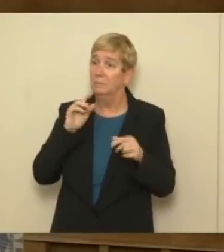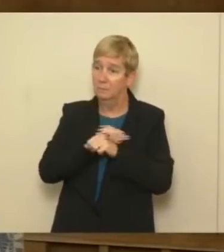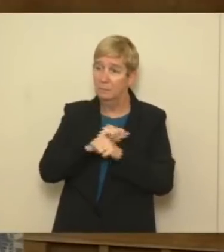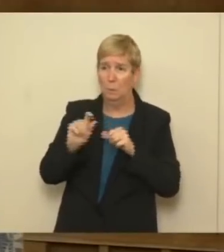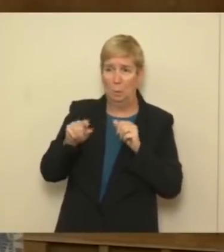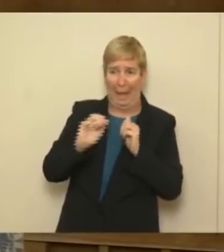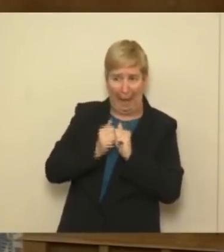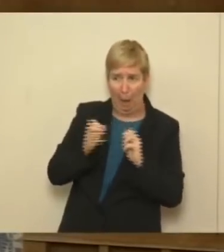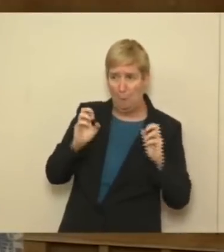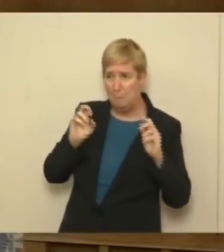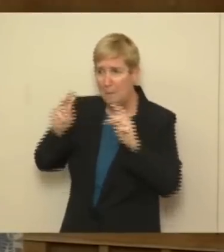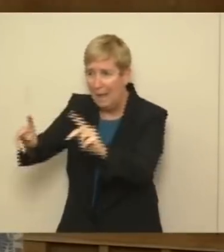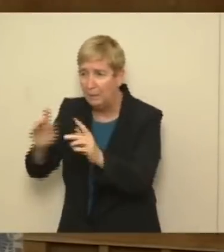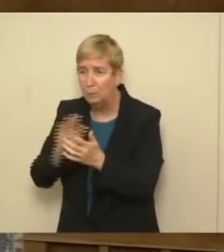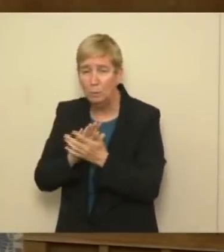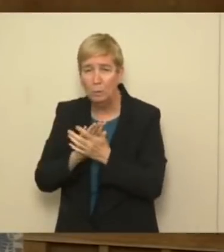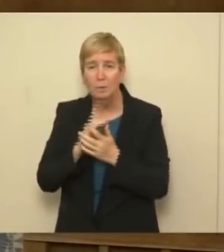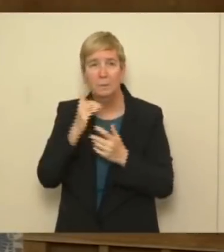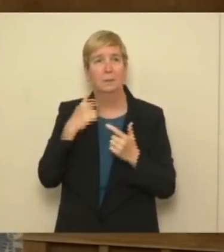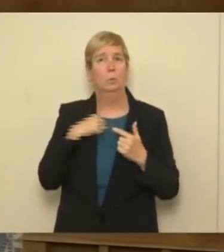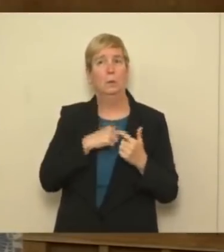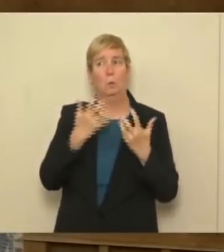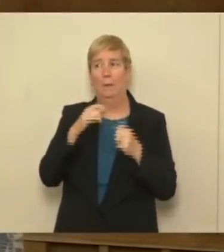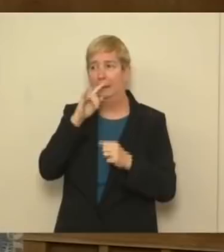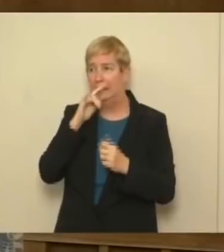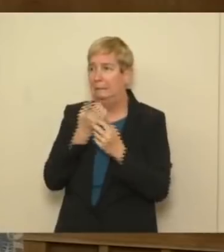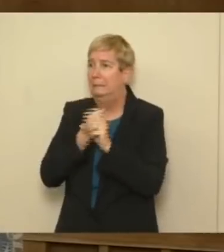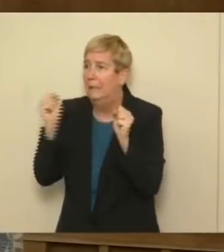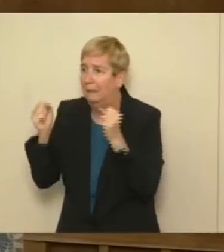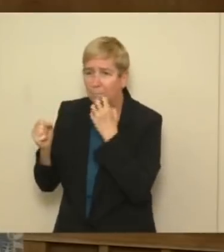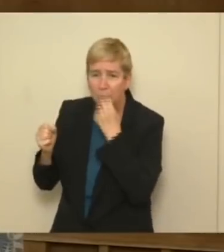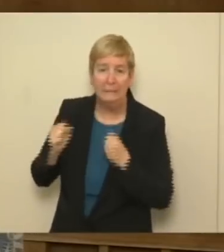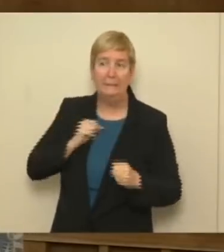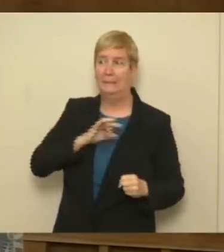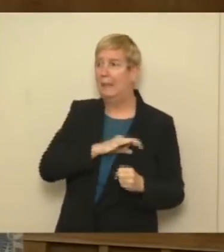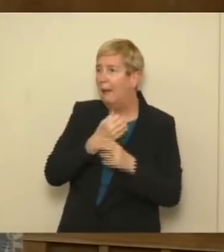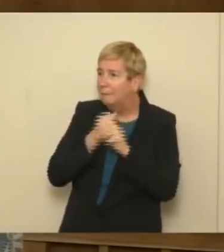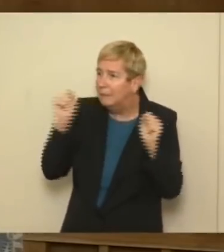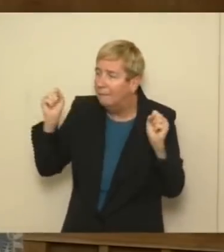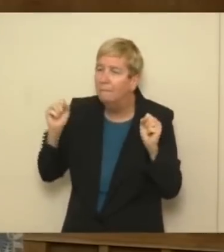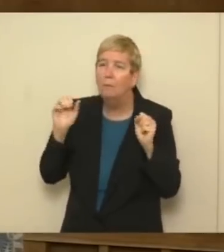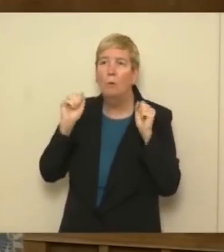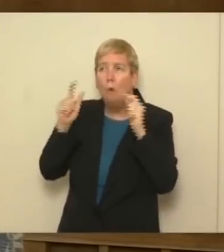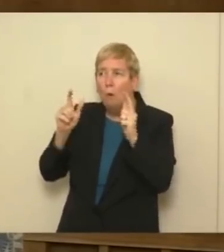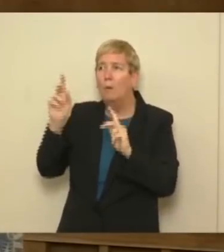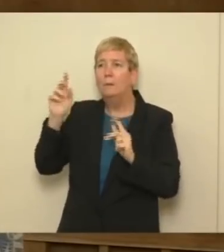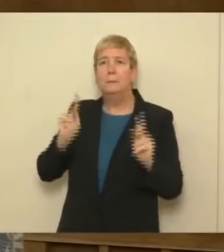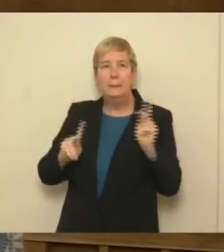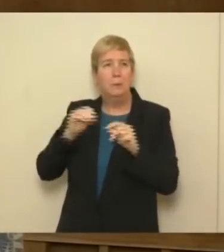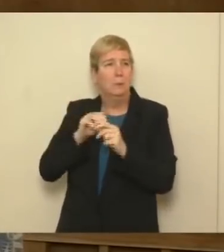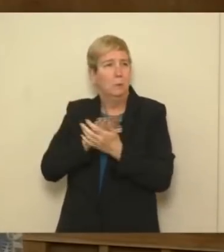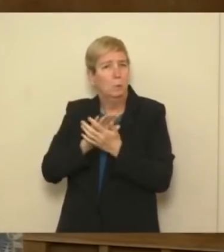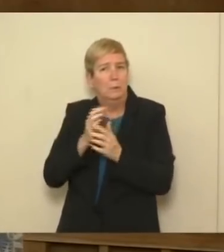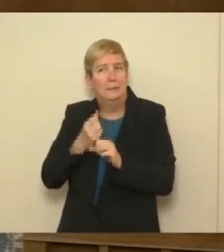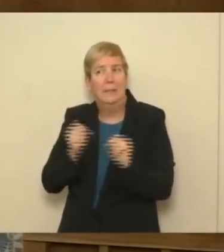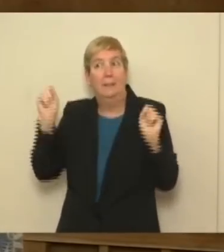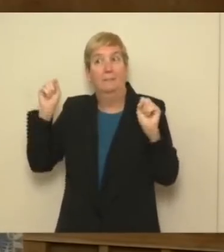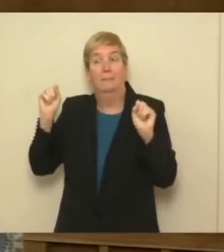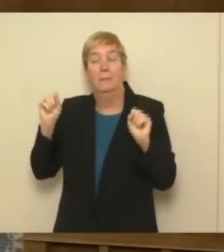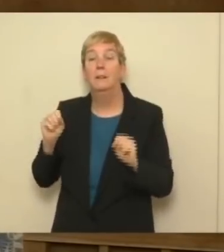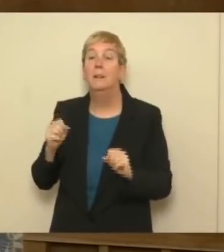doing all we can to keep those children safe, staff members, and all those involved in the educational process. And then to ensure